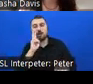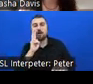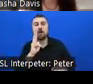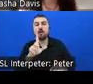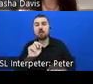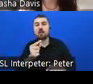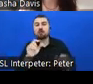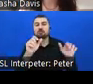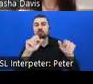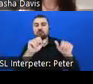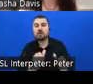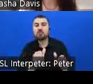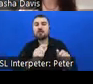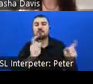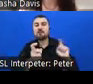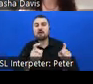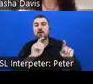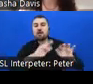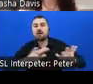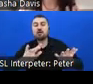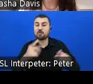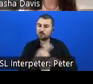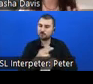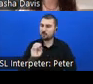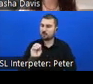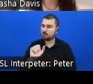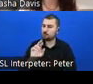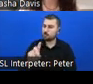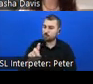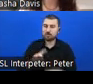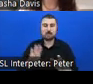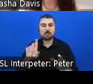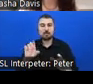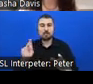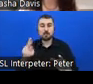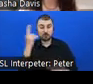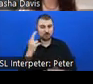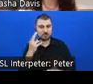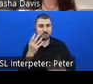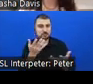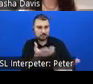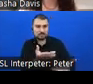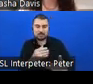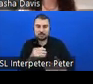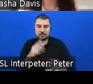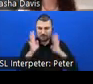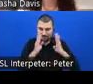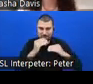using boards and blocks because they gave him some kind of creative limitation and could be very interesting, very